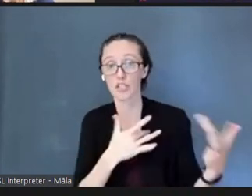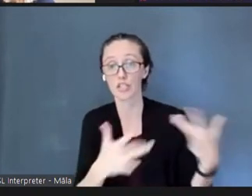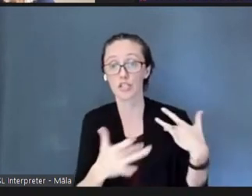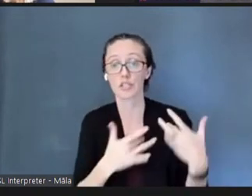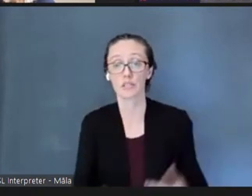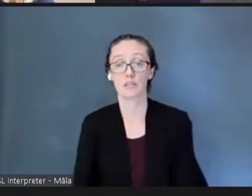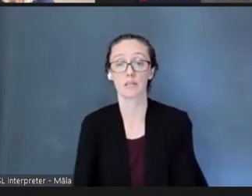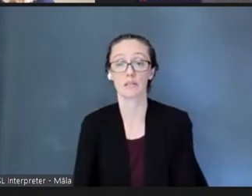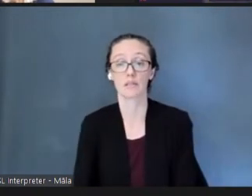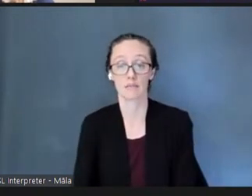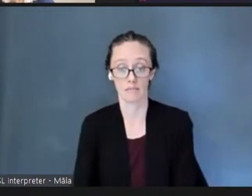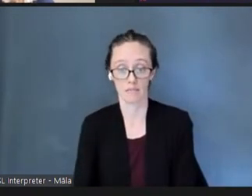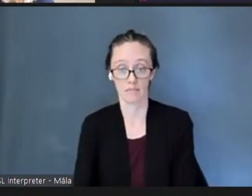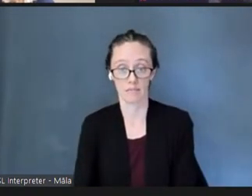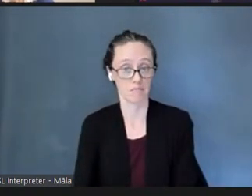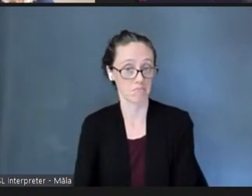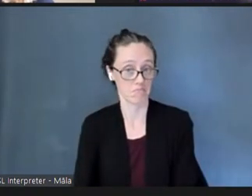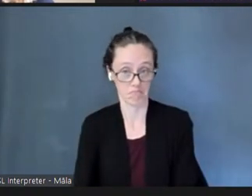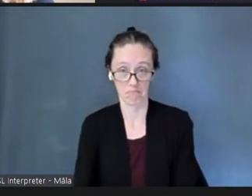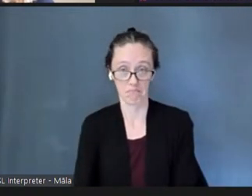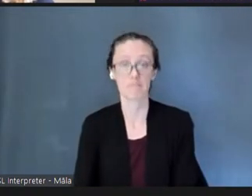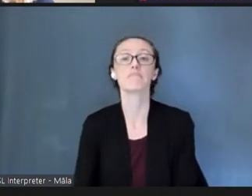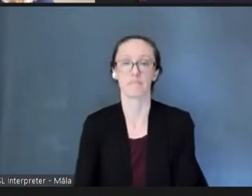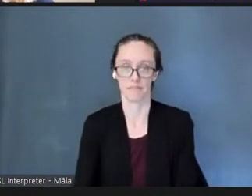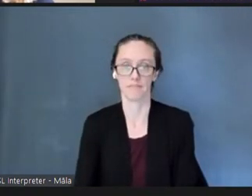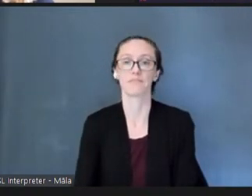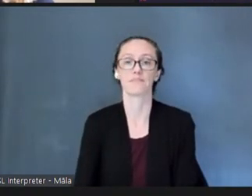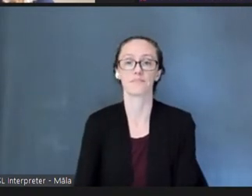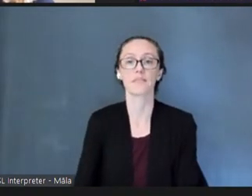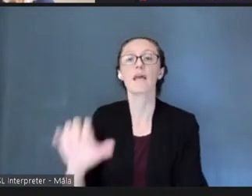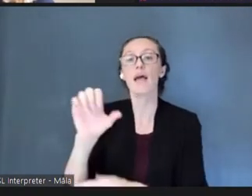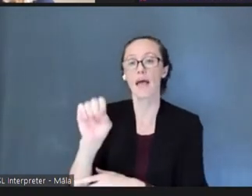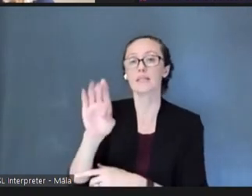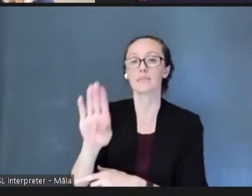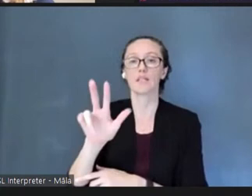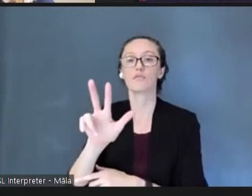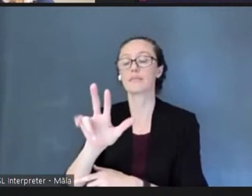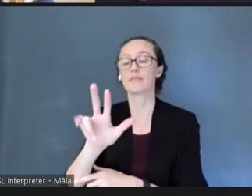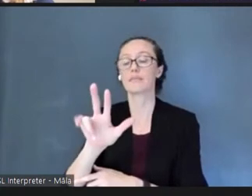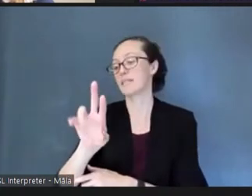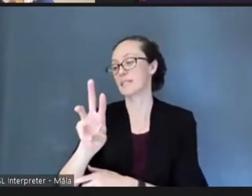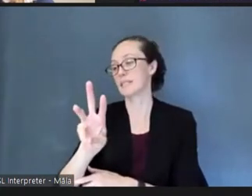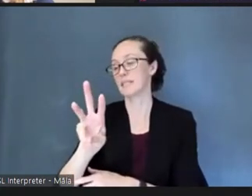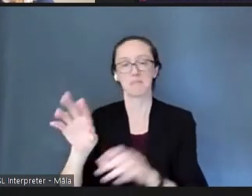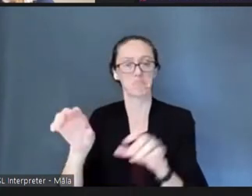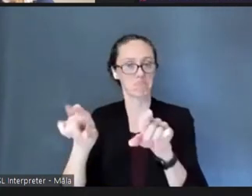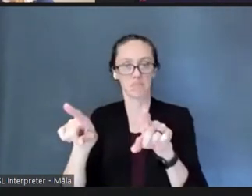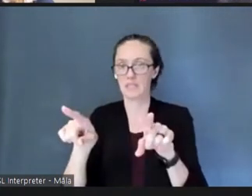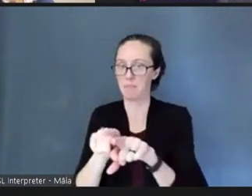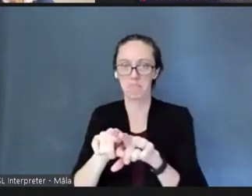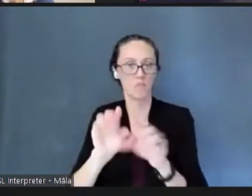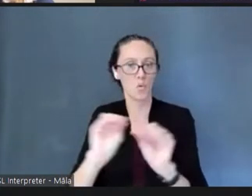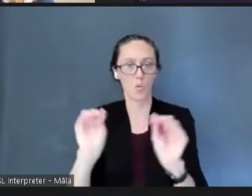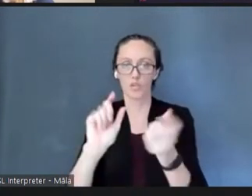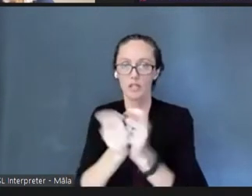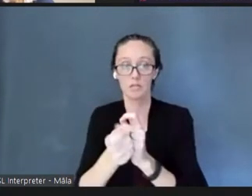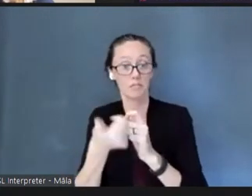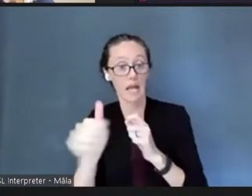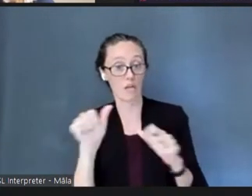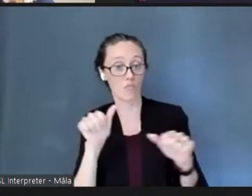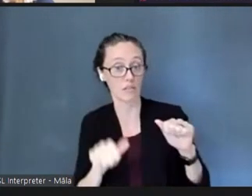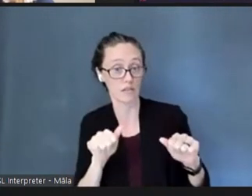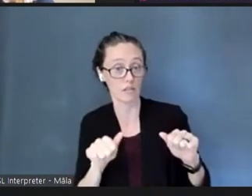If not, Vice Chair. Members, SB 376 as is. Are there any reservations?